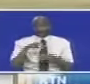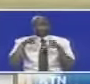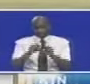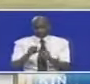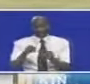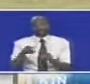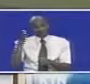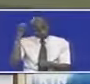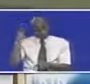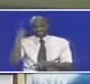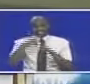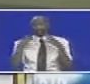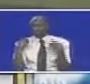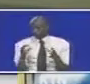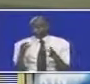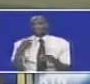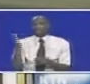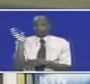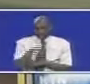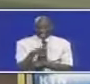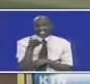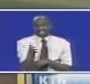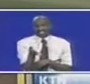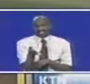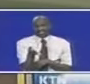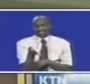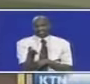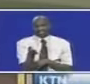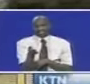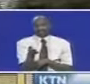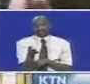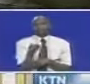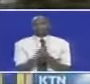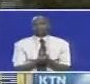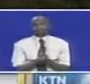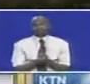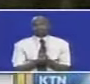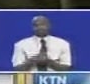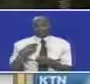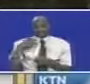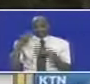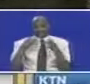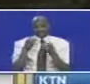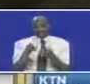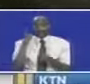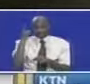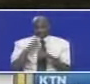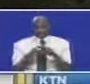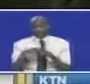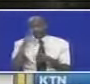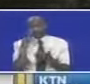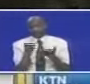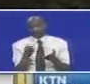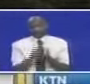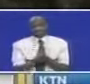have been his last season, which he lost in a sudden playoff. Well, I've only played one hole now